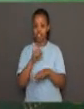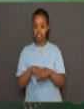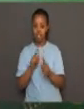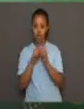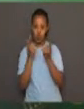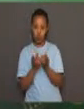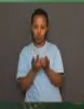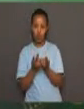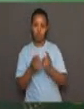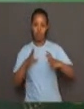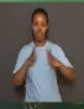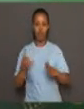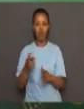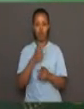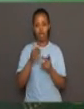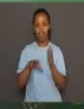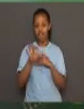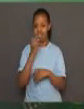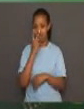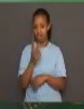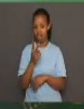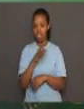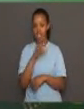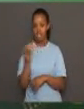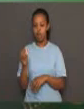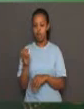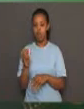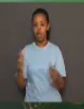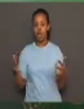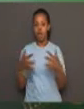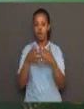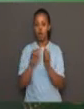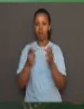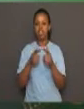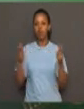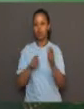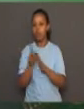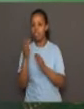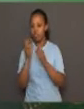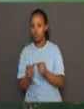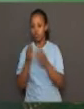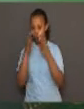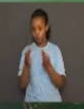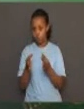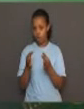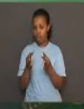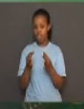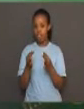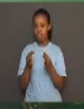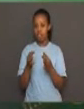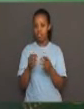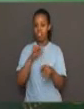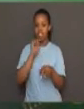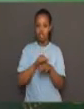group finds safety, they can work together to fend off the predator. They use rocks